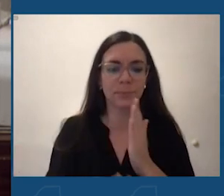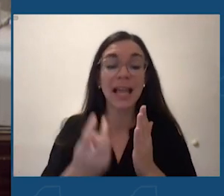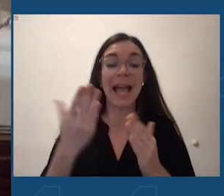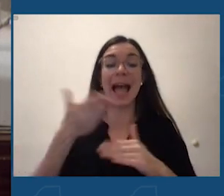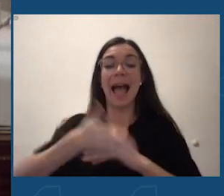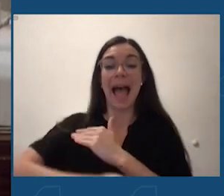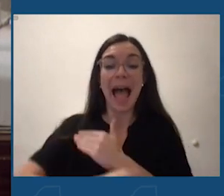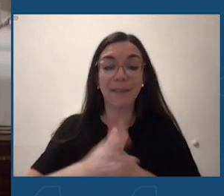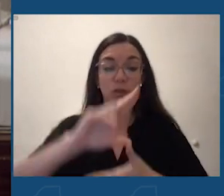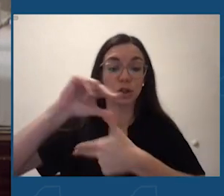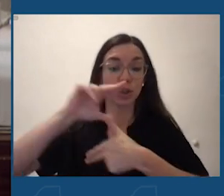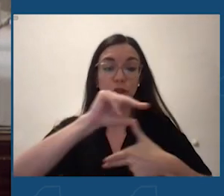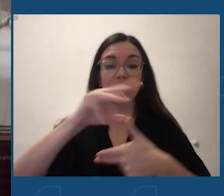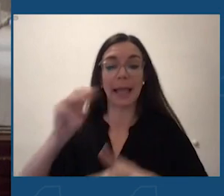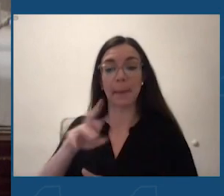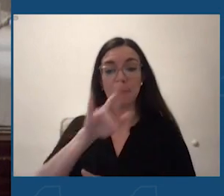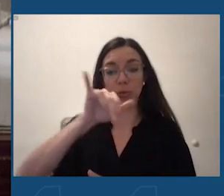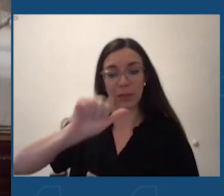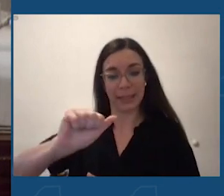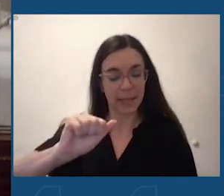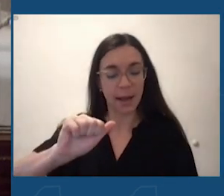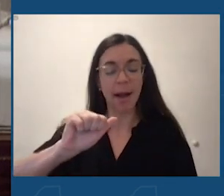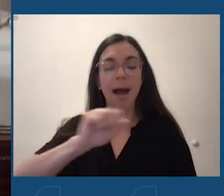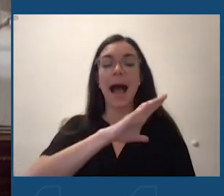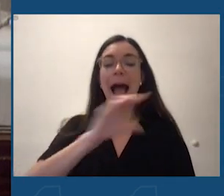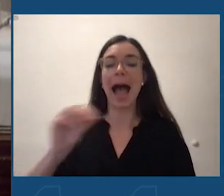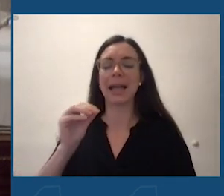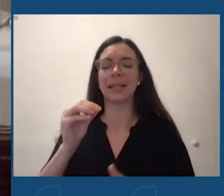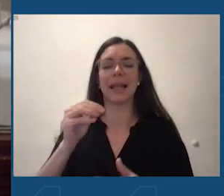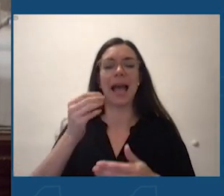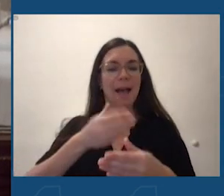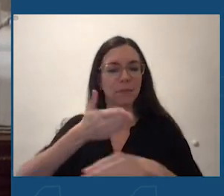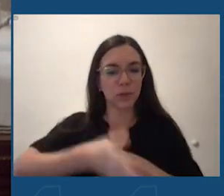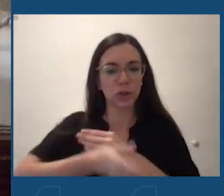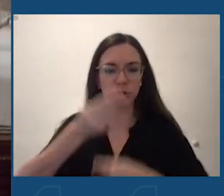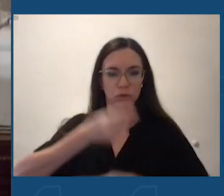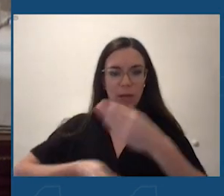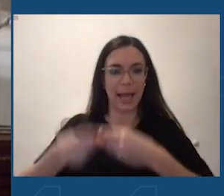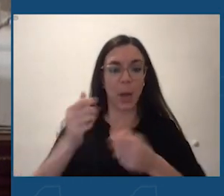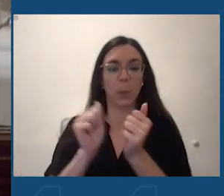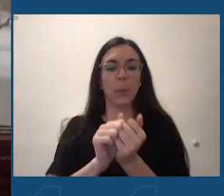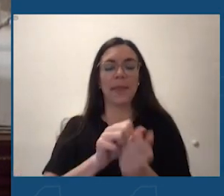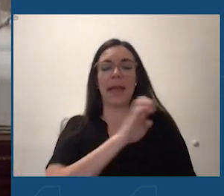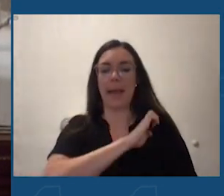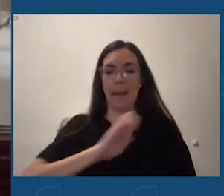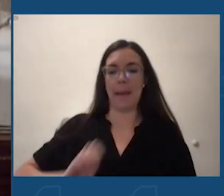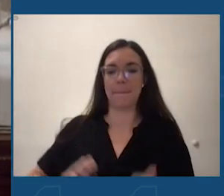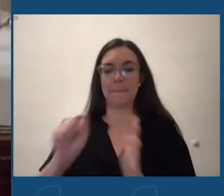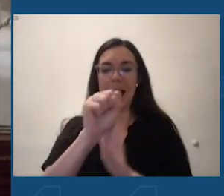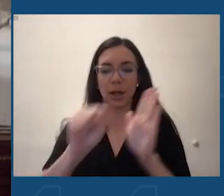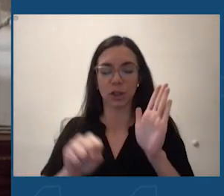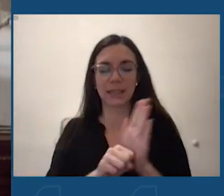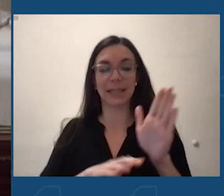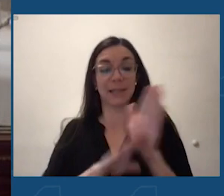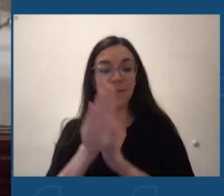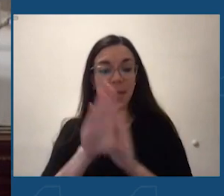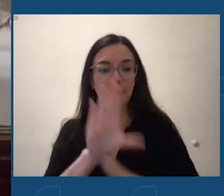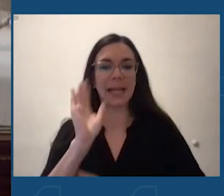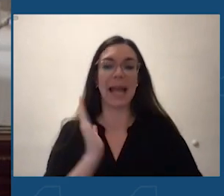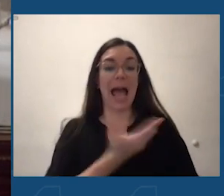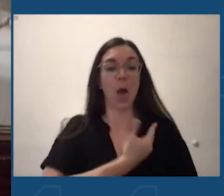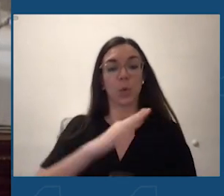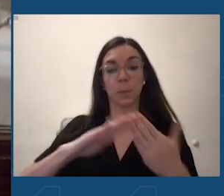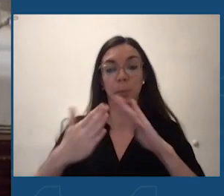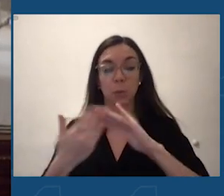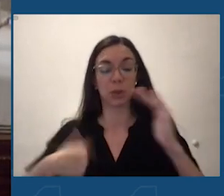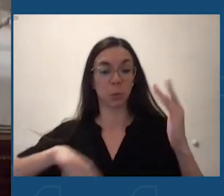Maria, to the point where we're talking about trade with Empire State Development and the communities that we support,